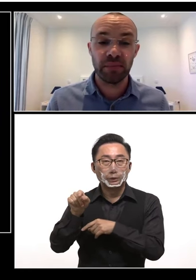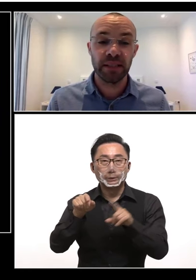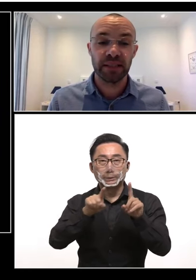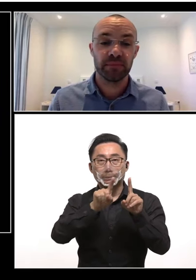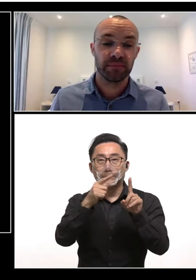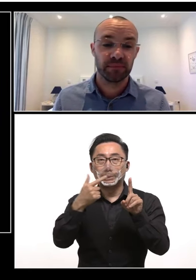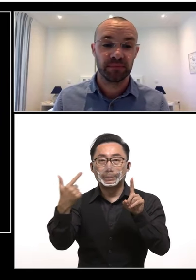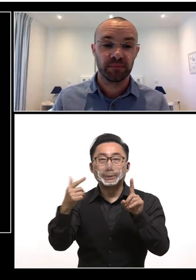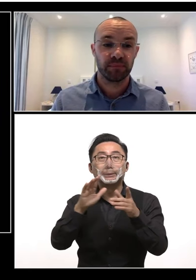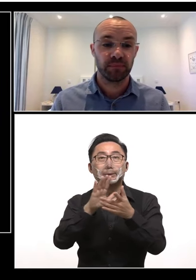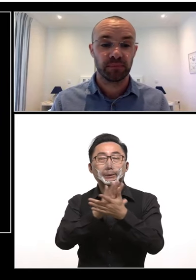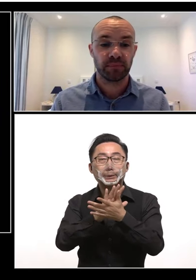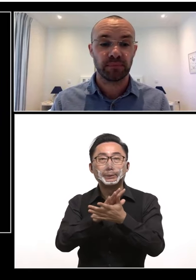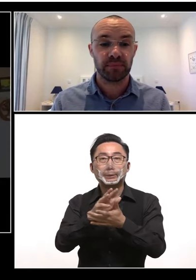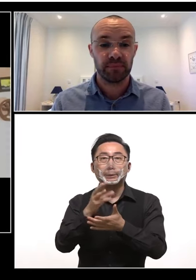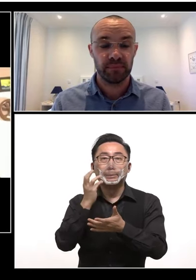3, please.